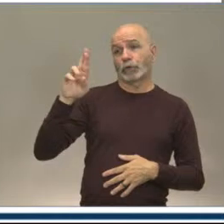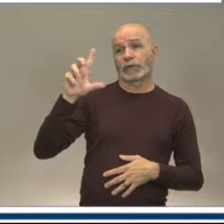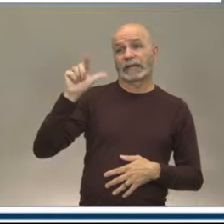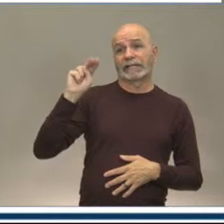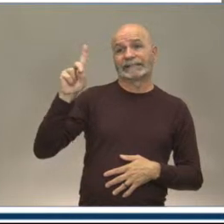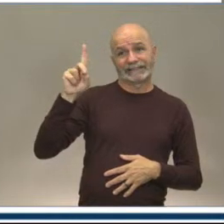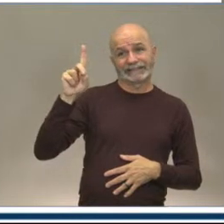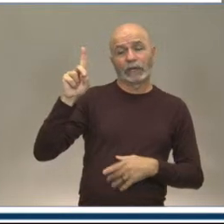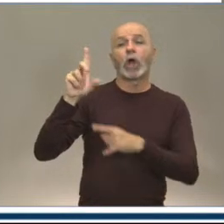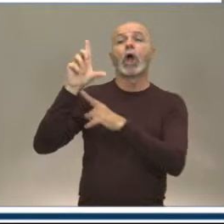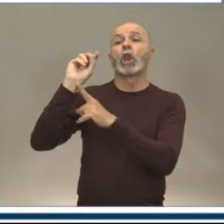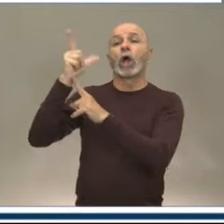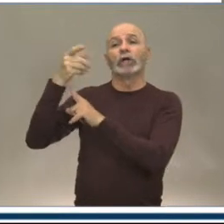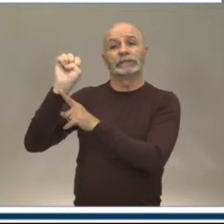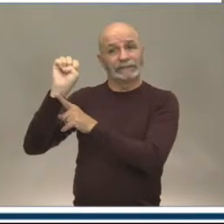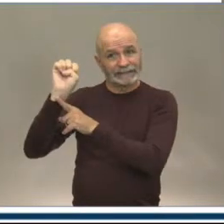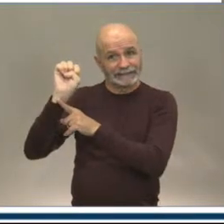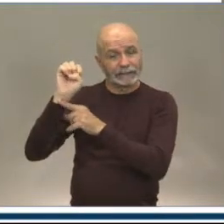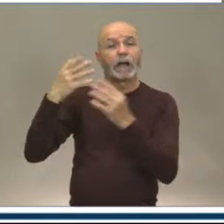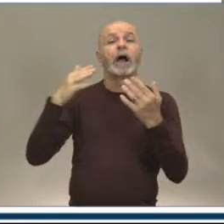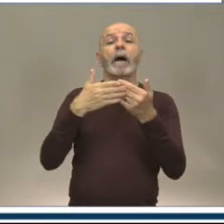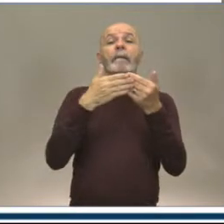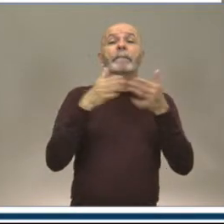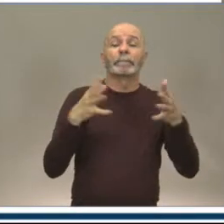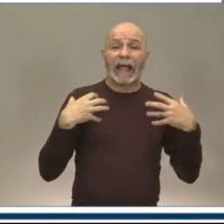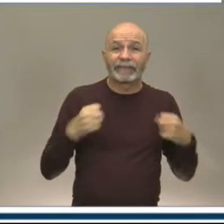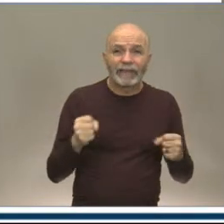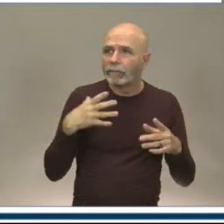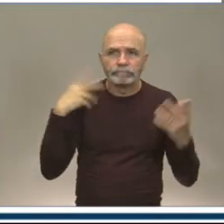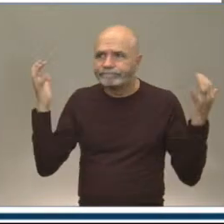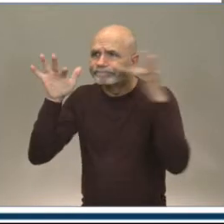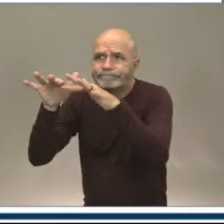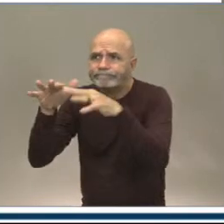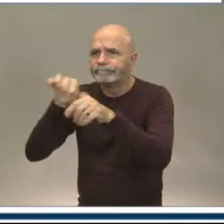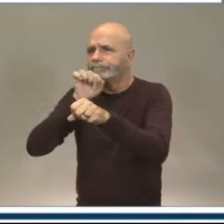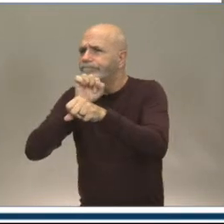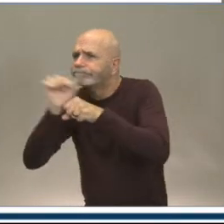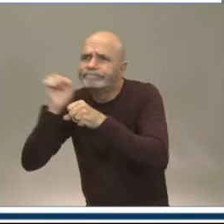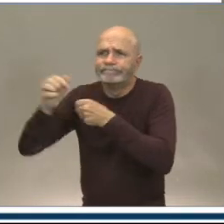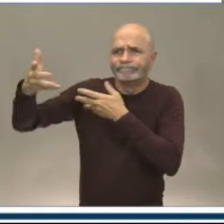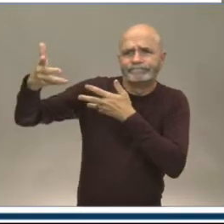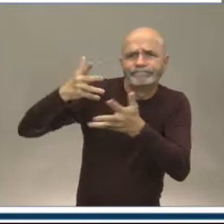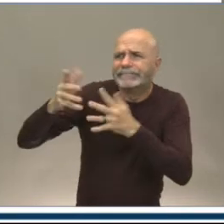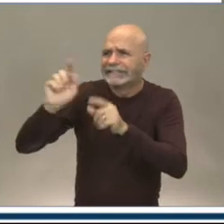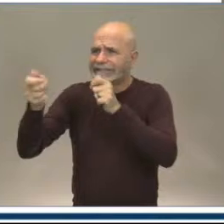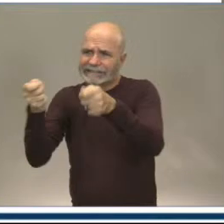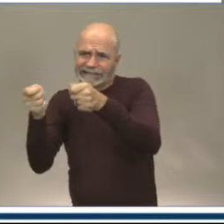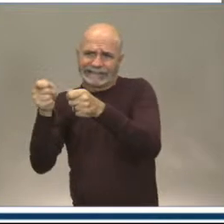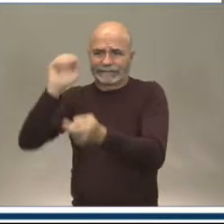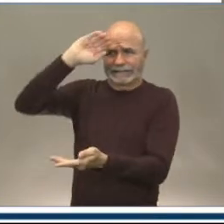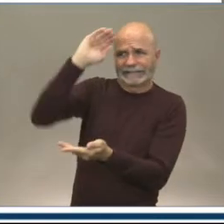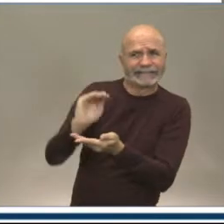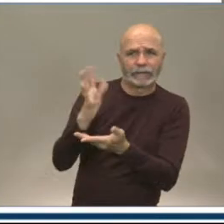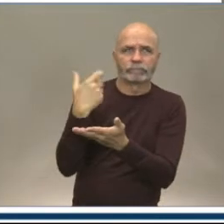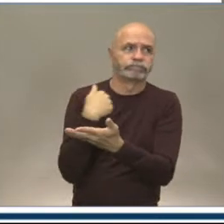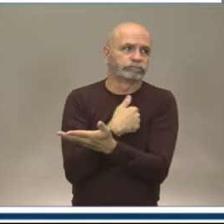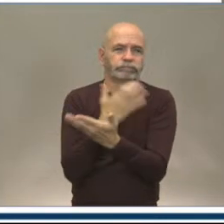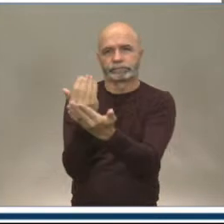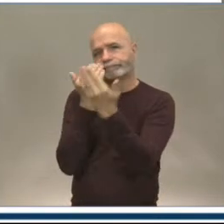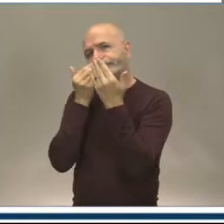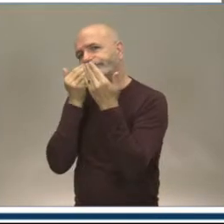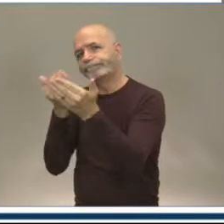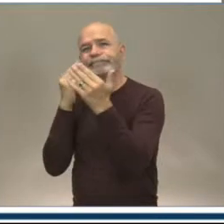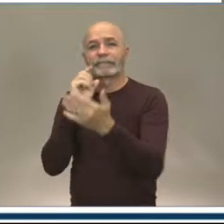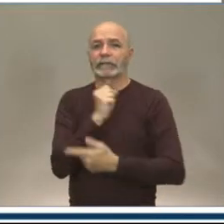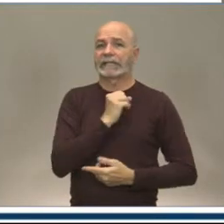to reduce the spread of the COVID-19 virus in that long-term care home. I know staff at the home have worked very hard to